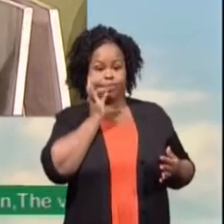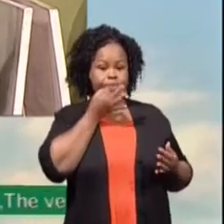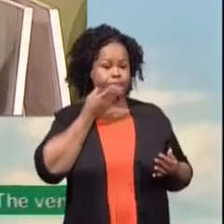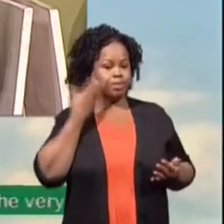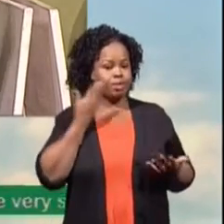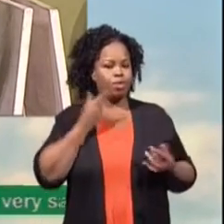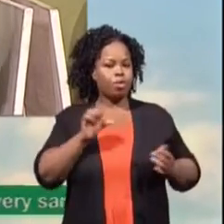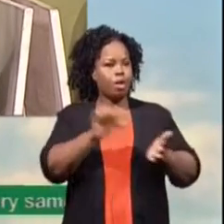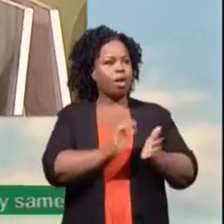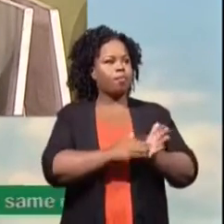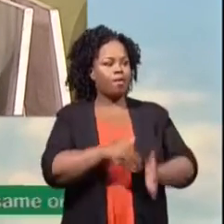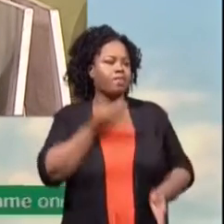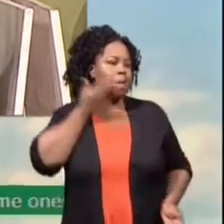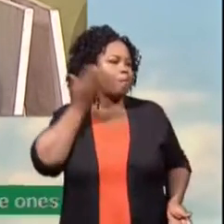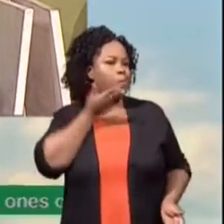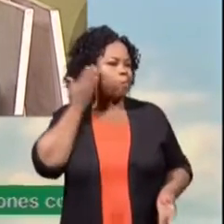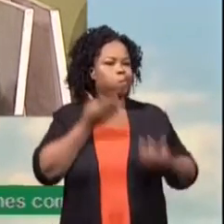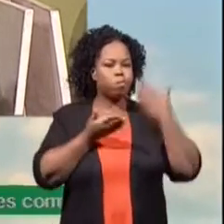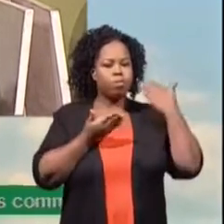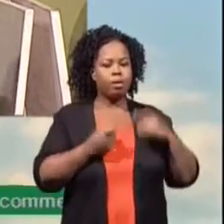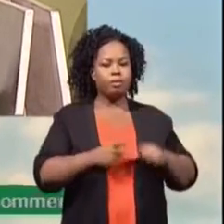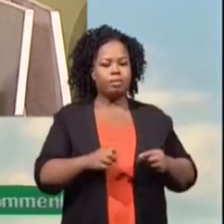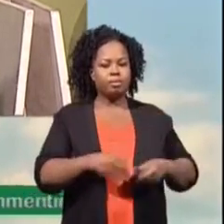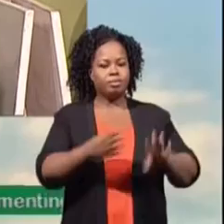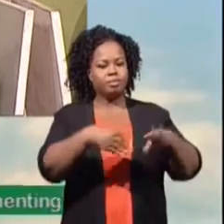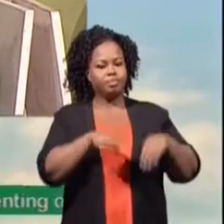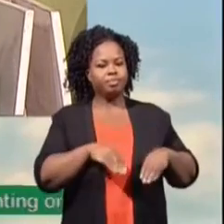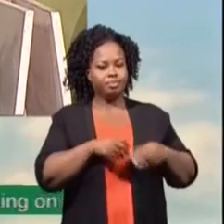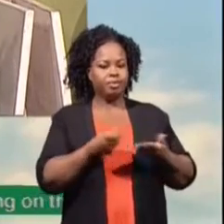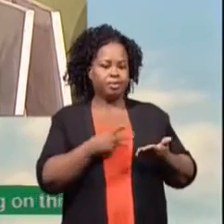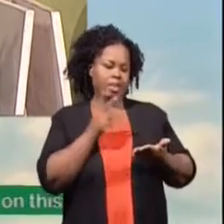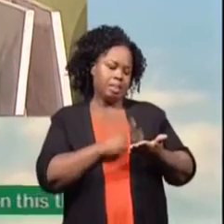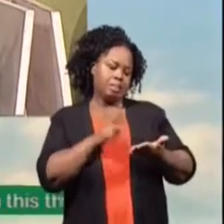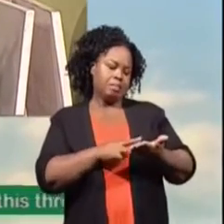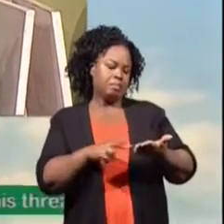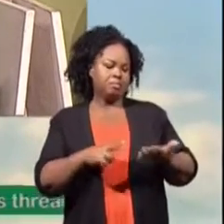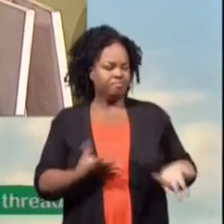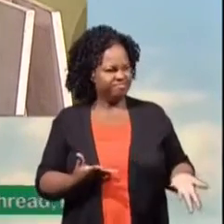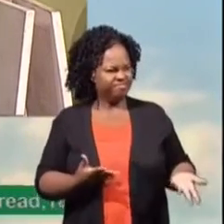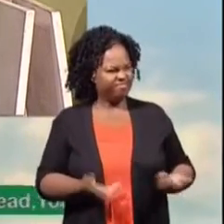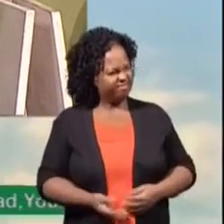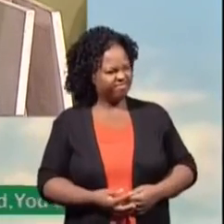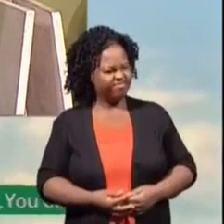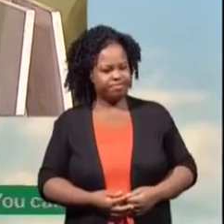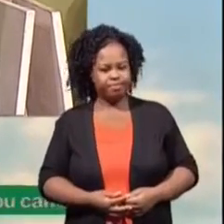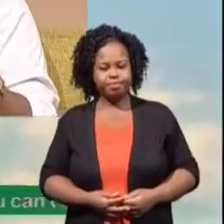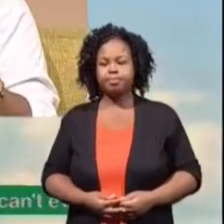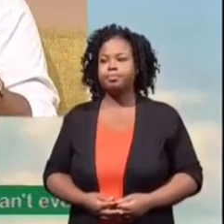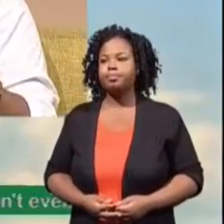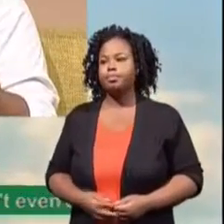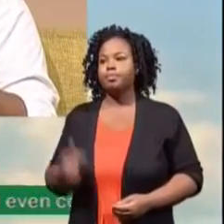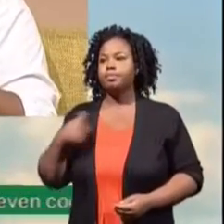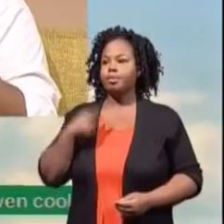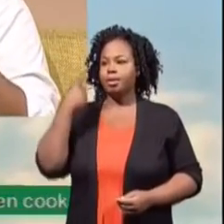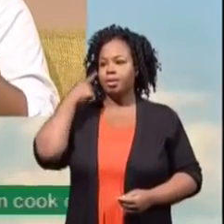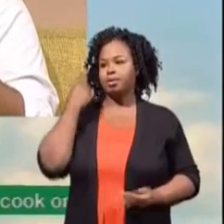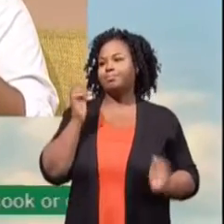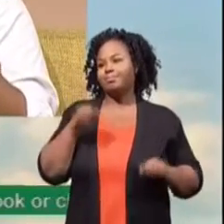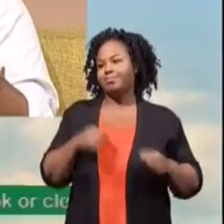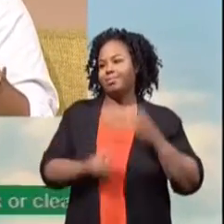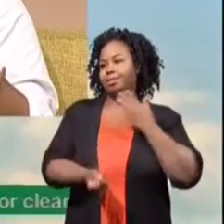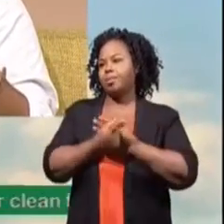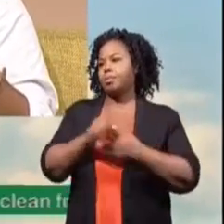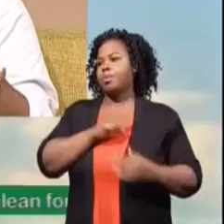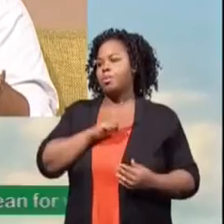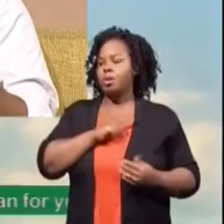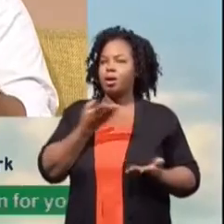off nge-makeup remover uthi bed uthi ncwadi yakho yaqona. You know, I'm not in the room, but I'm in the